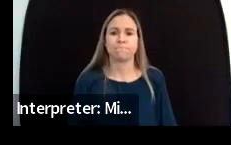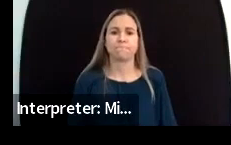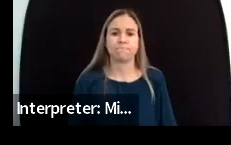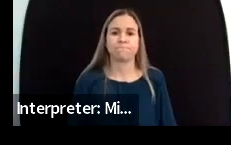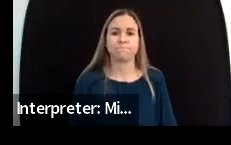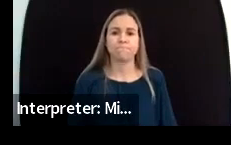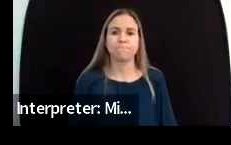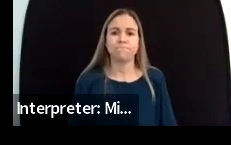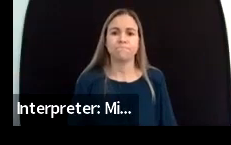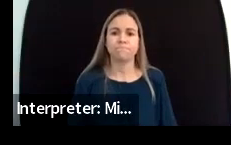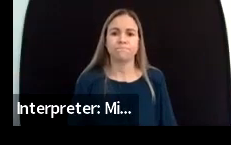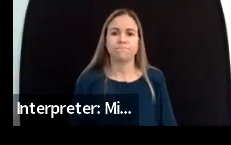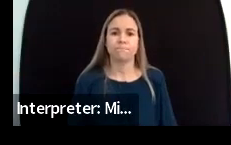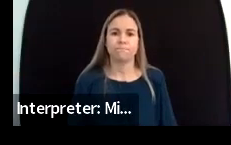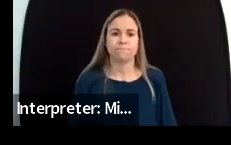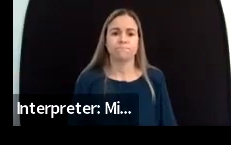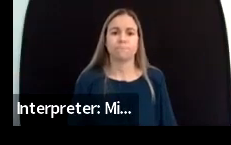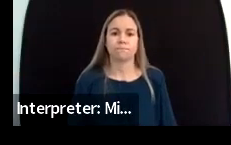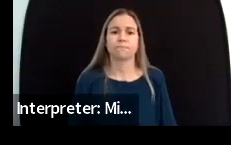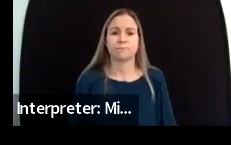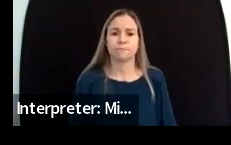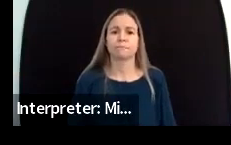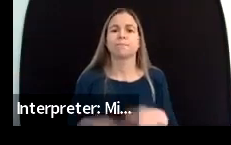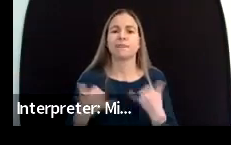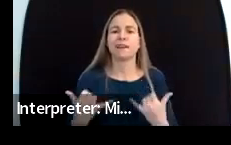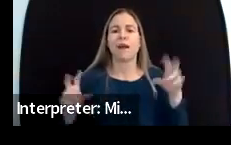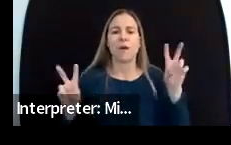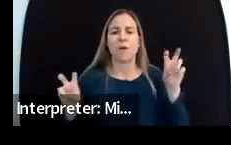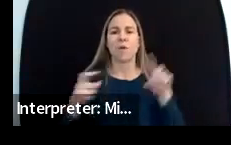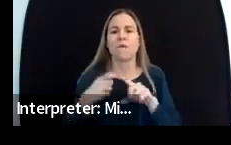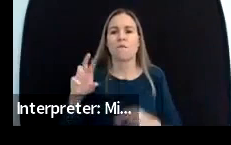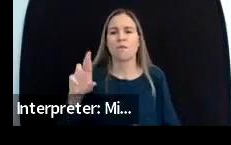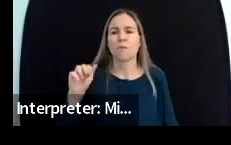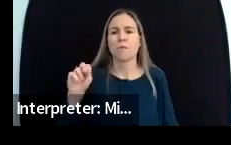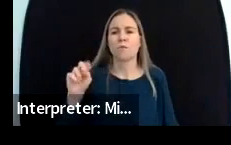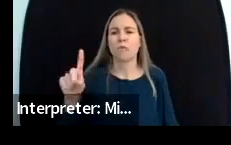And we have this quote from the RAND Corporation, which does a lot of great work.